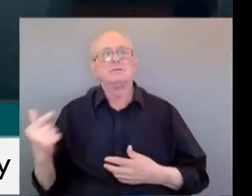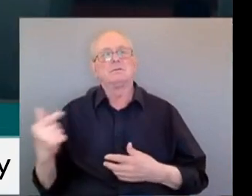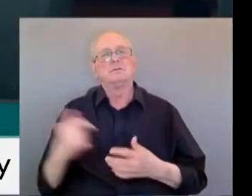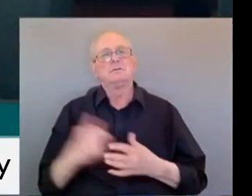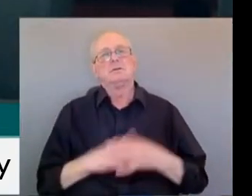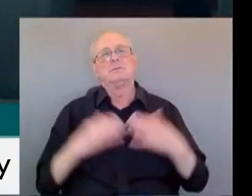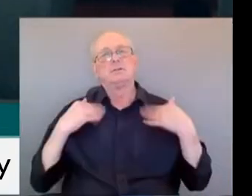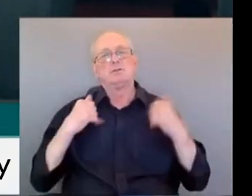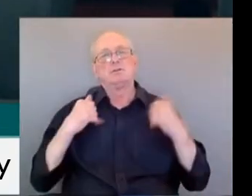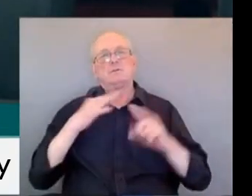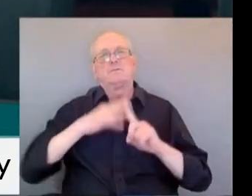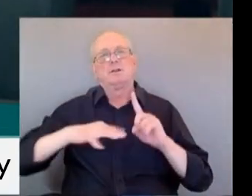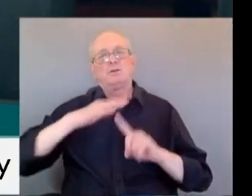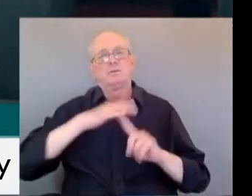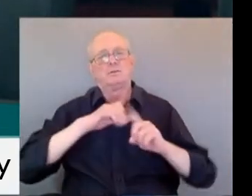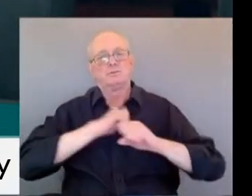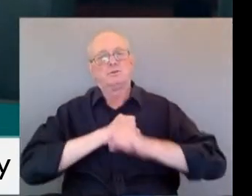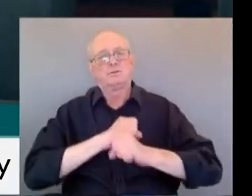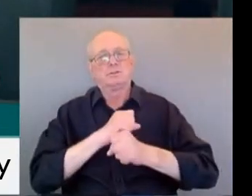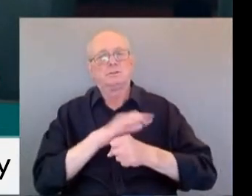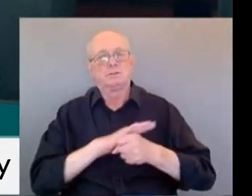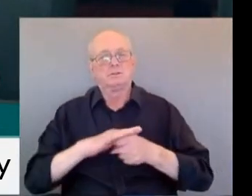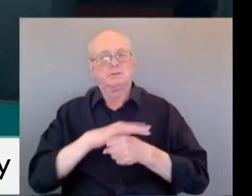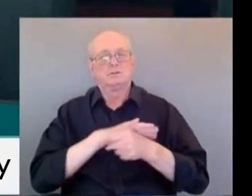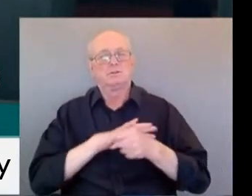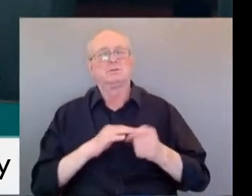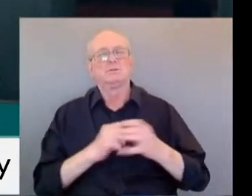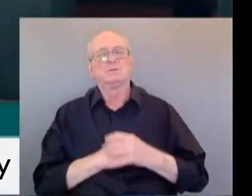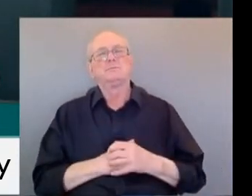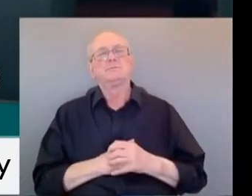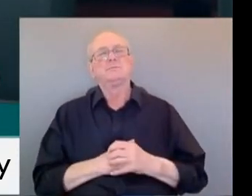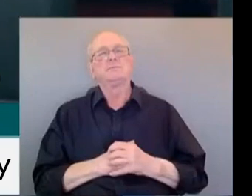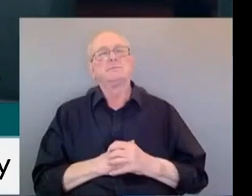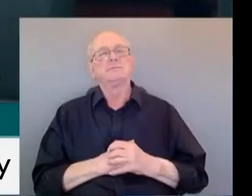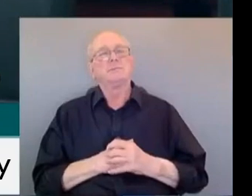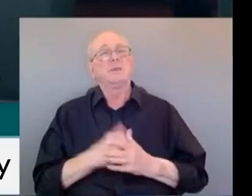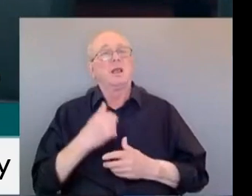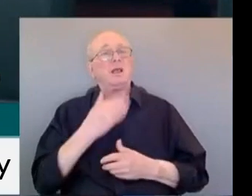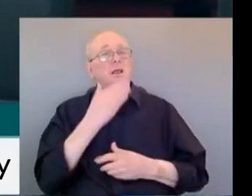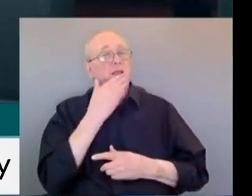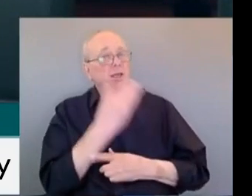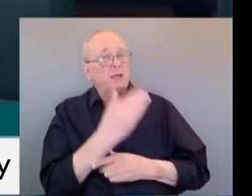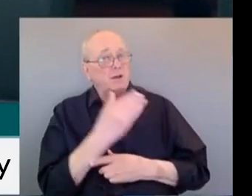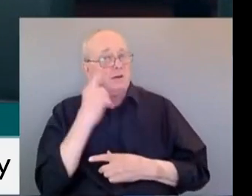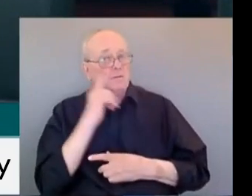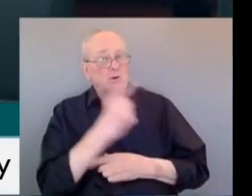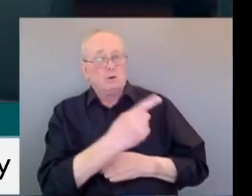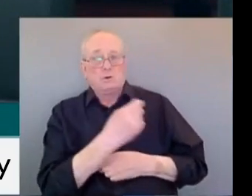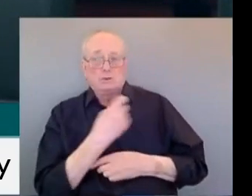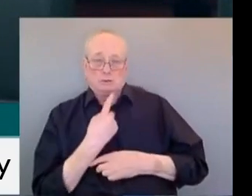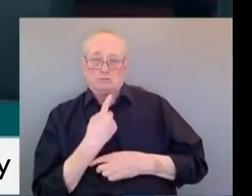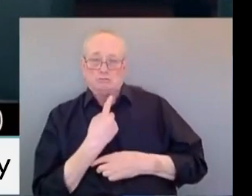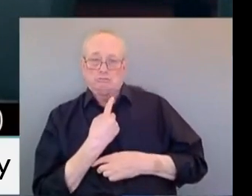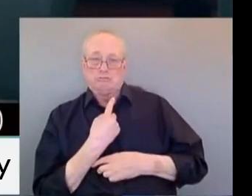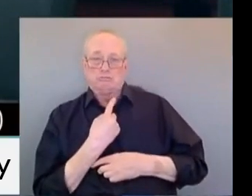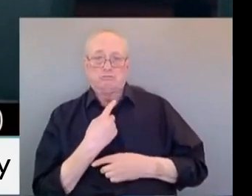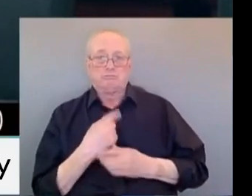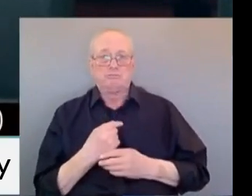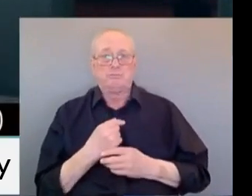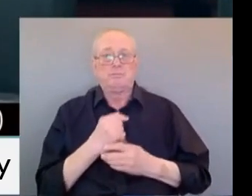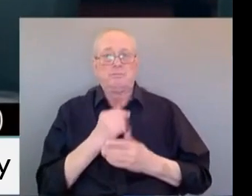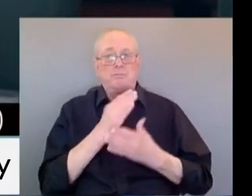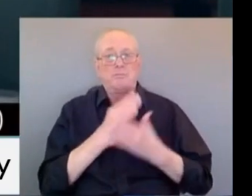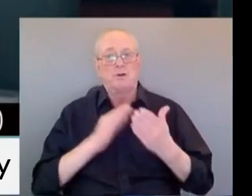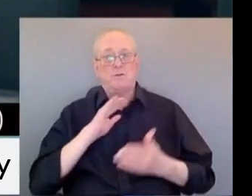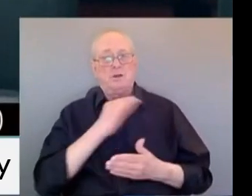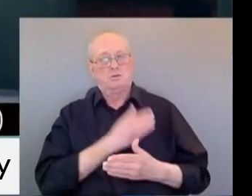Areas. Speaker, and I am grateful to the member opposite for the question. This is part of our engagement process to ensure